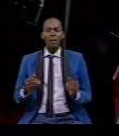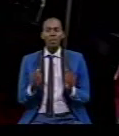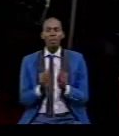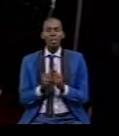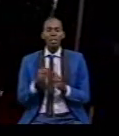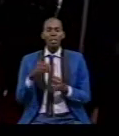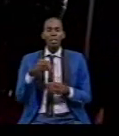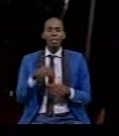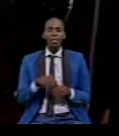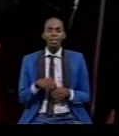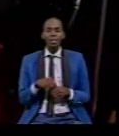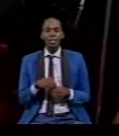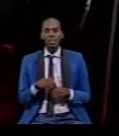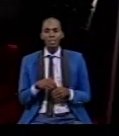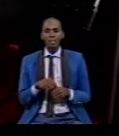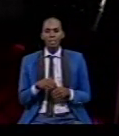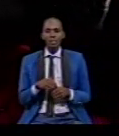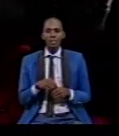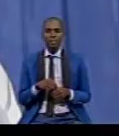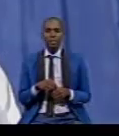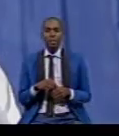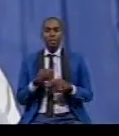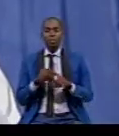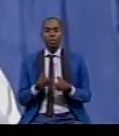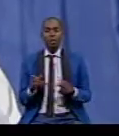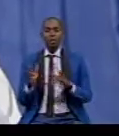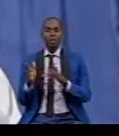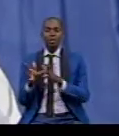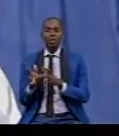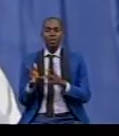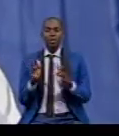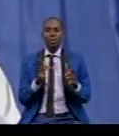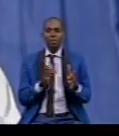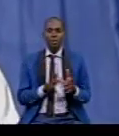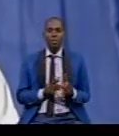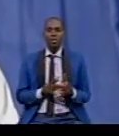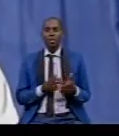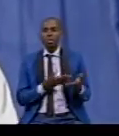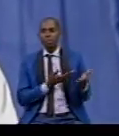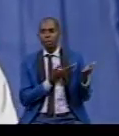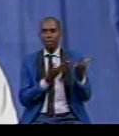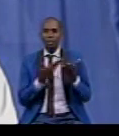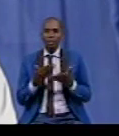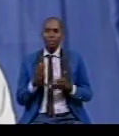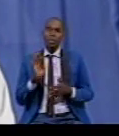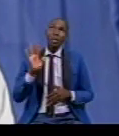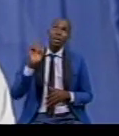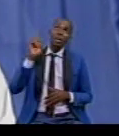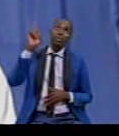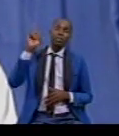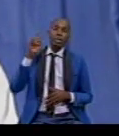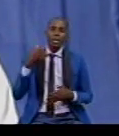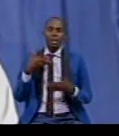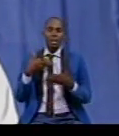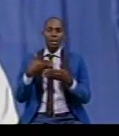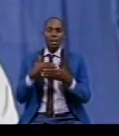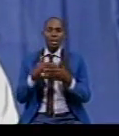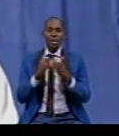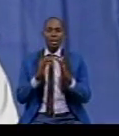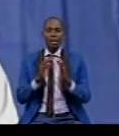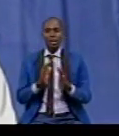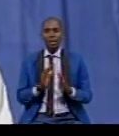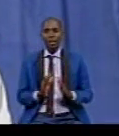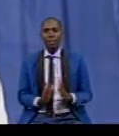If the blindness makes you incomplete, it will open those eyes, and tonight you are